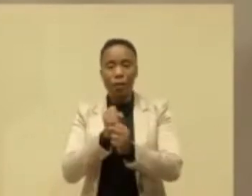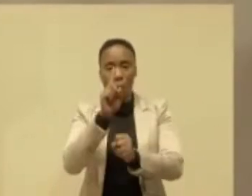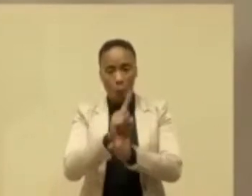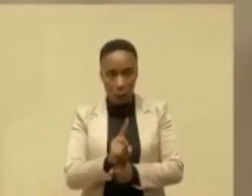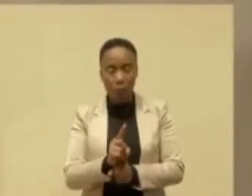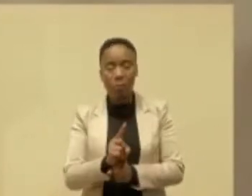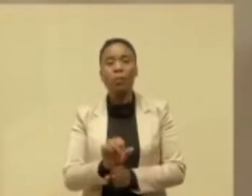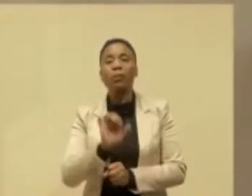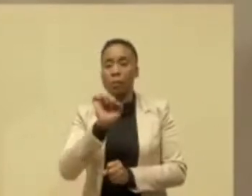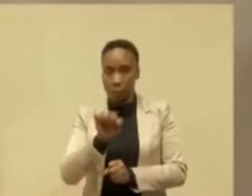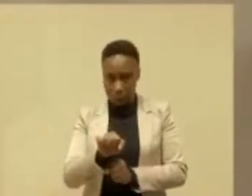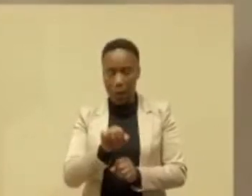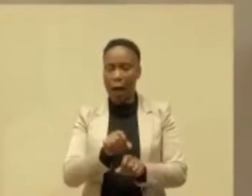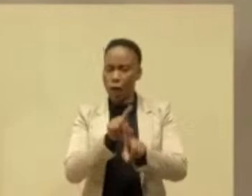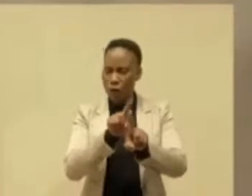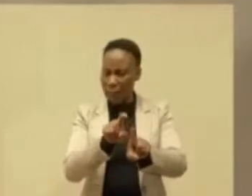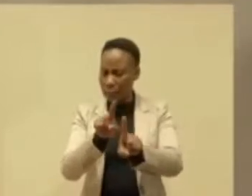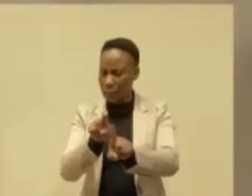indeed